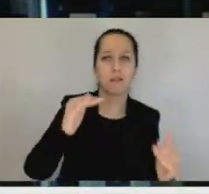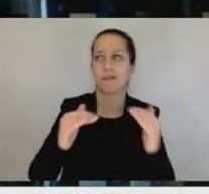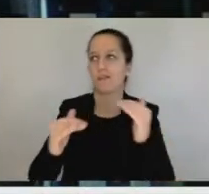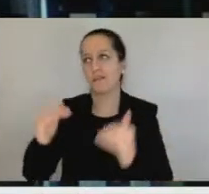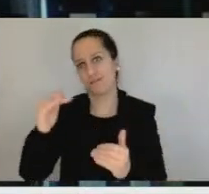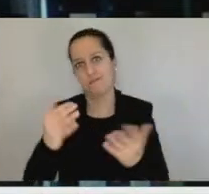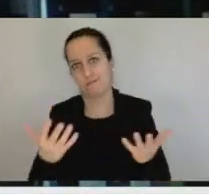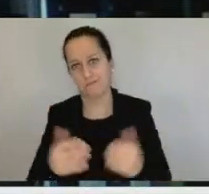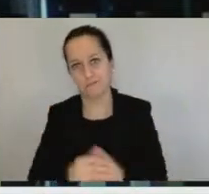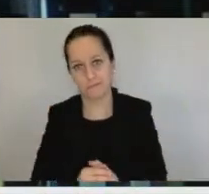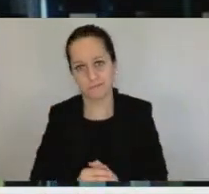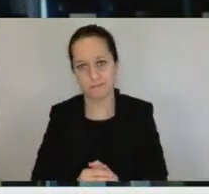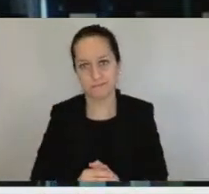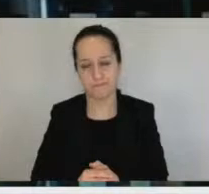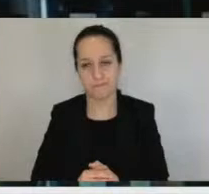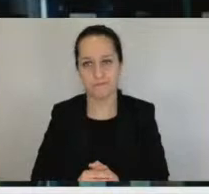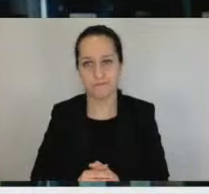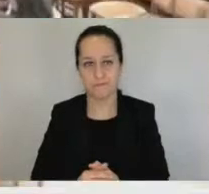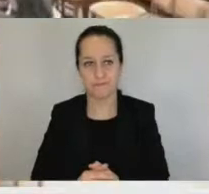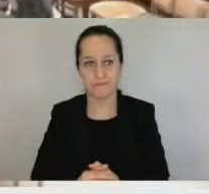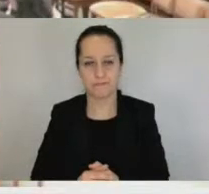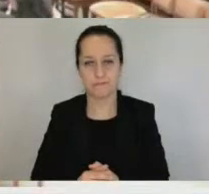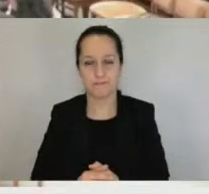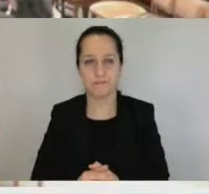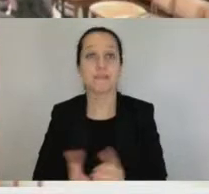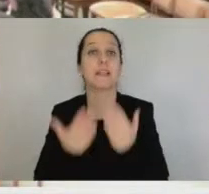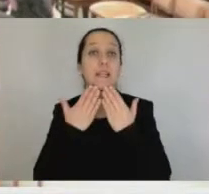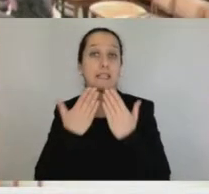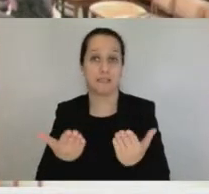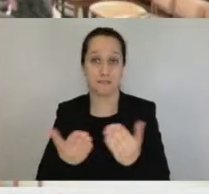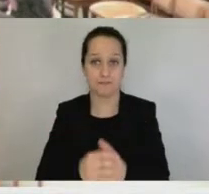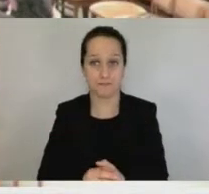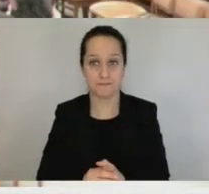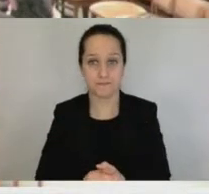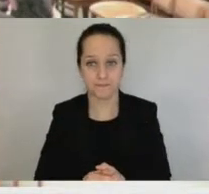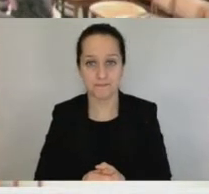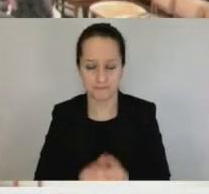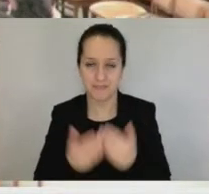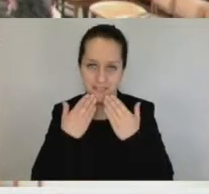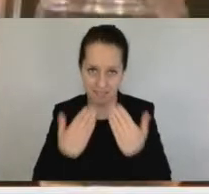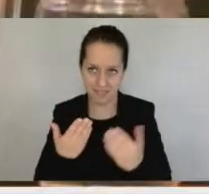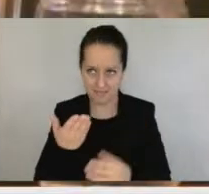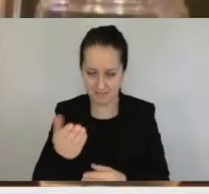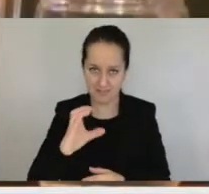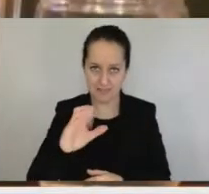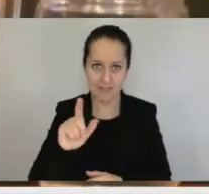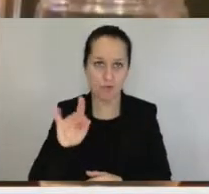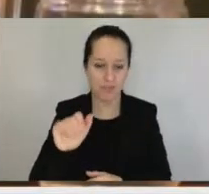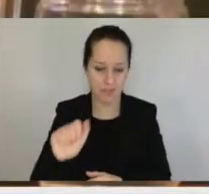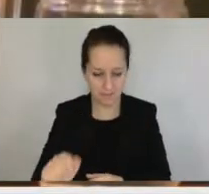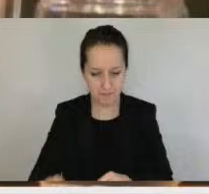So that children receive education that's not as